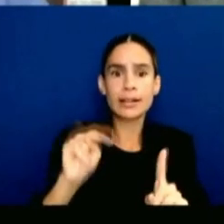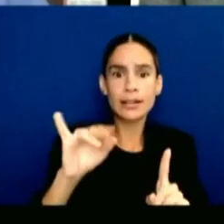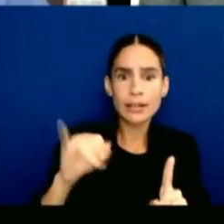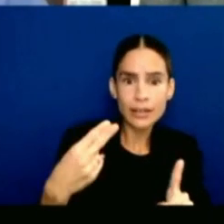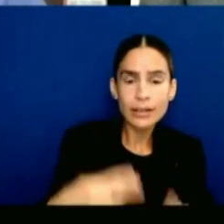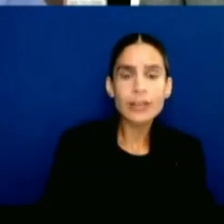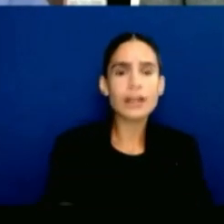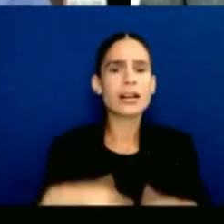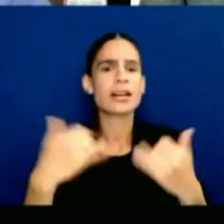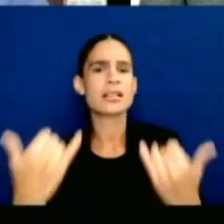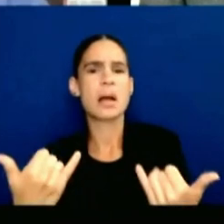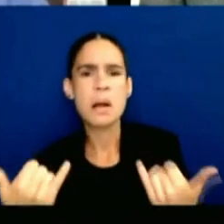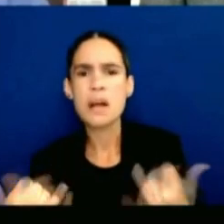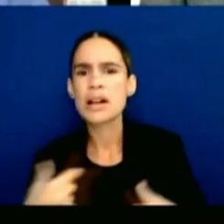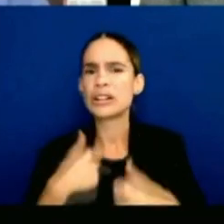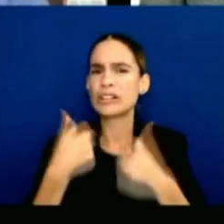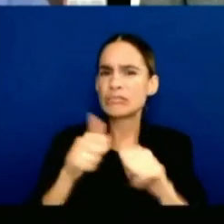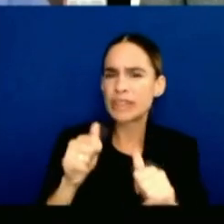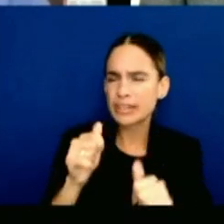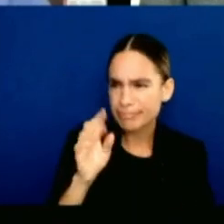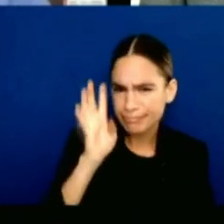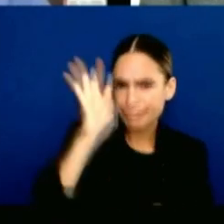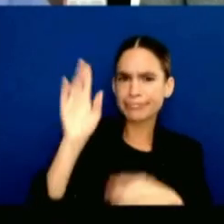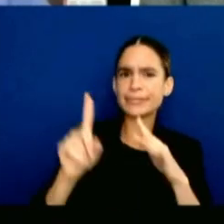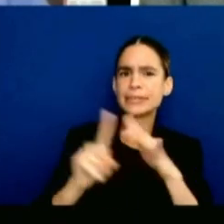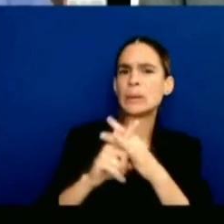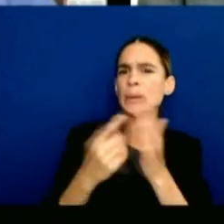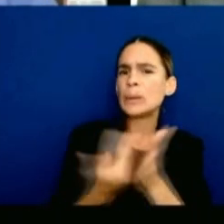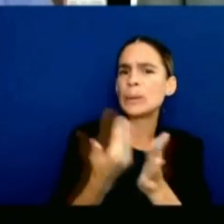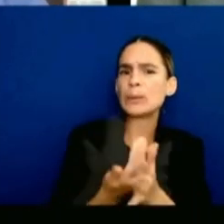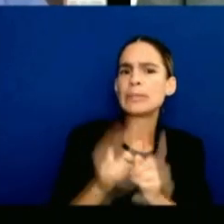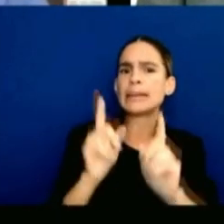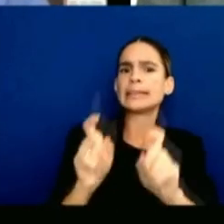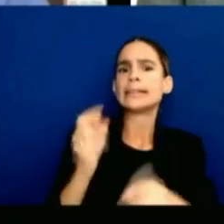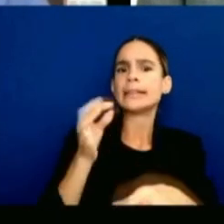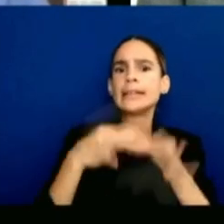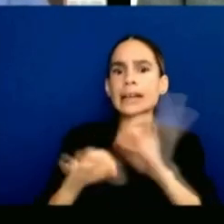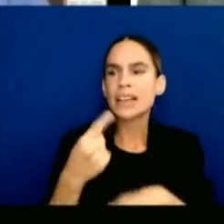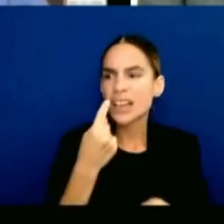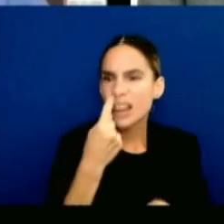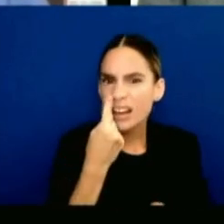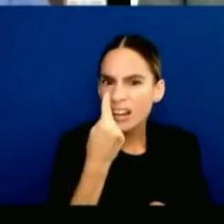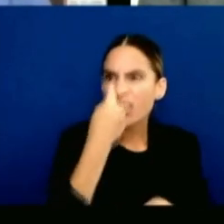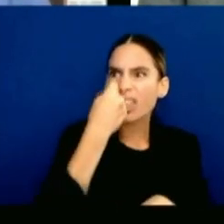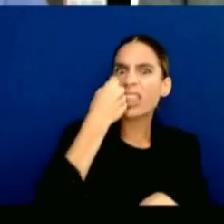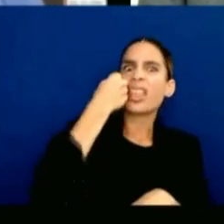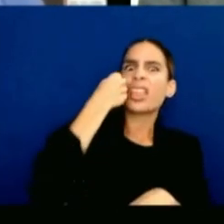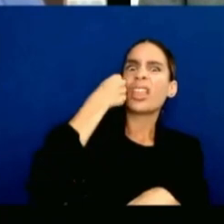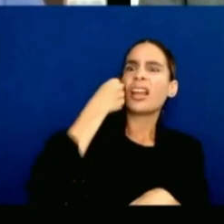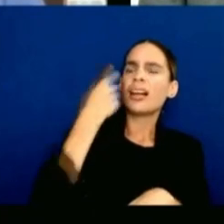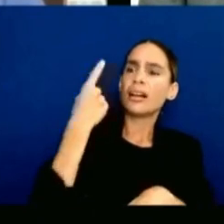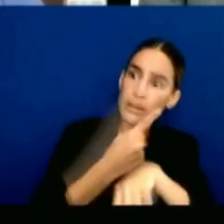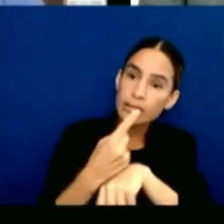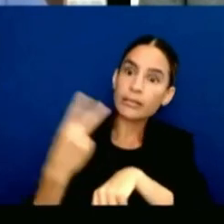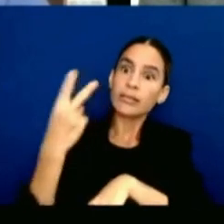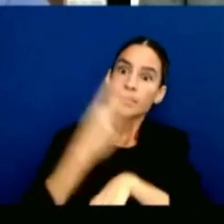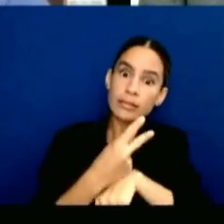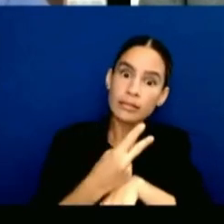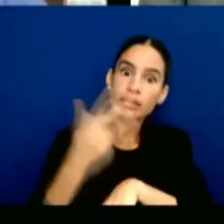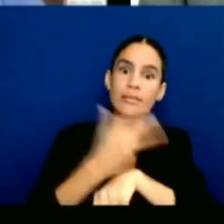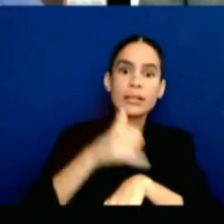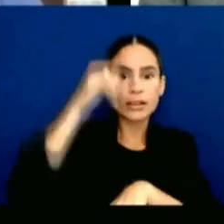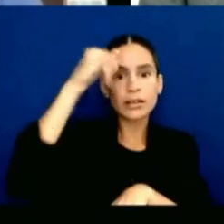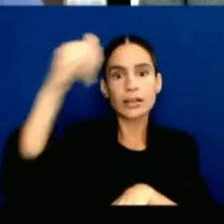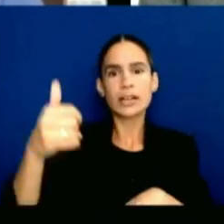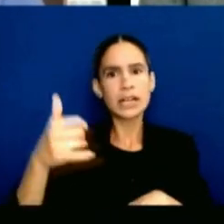sending off a swab and finding out the result a day or two later. Everybody's very concerned, though, about what happens in the fall in